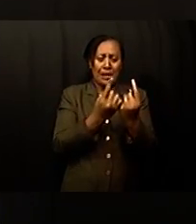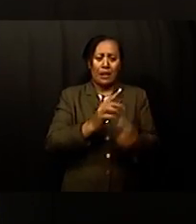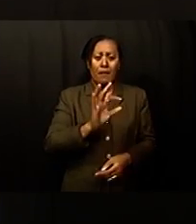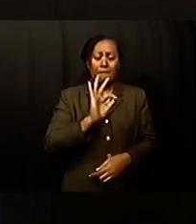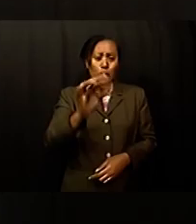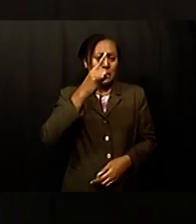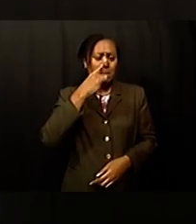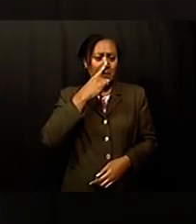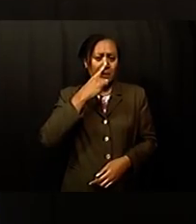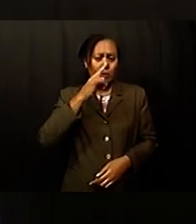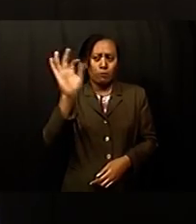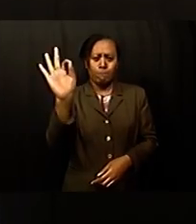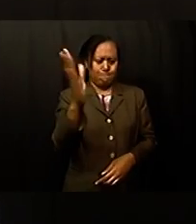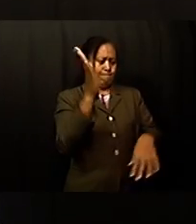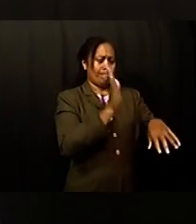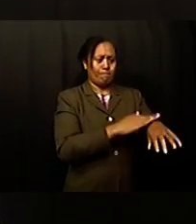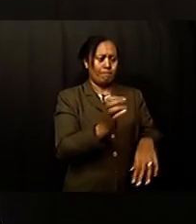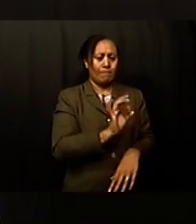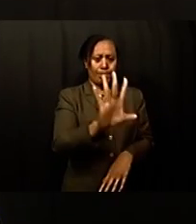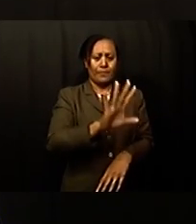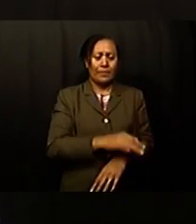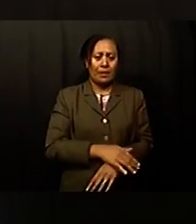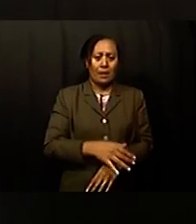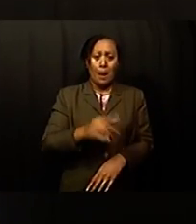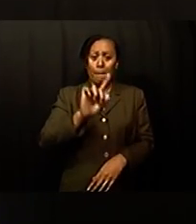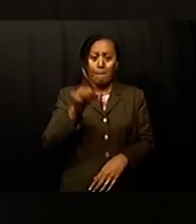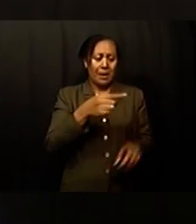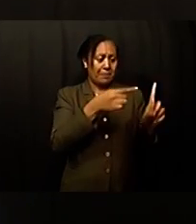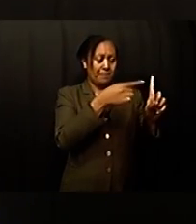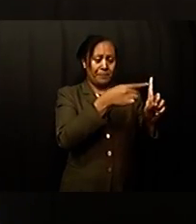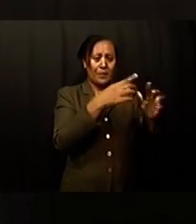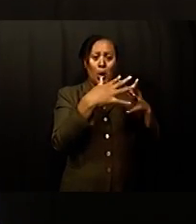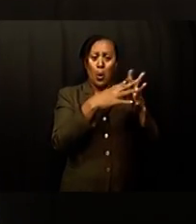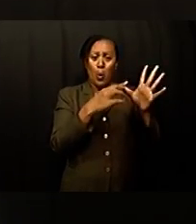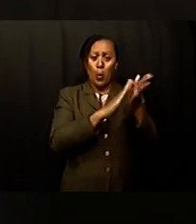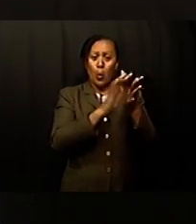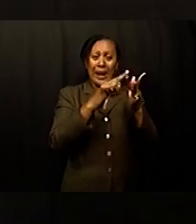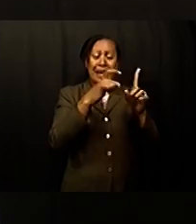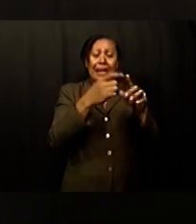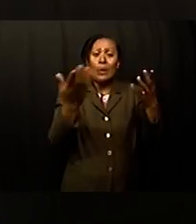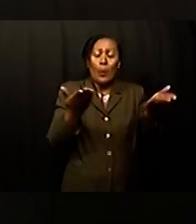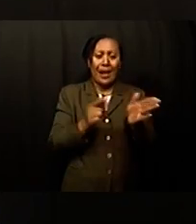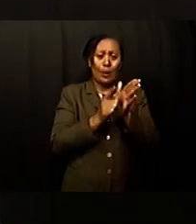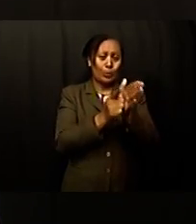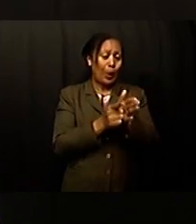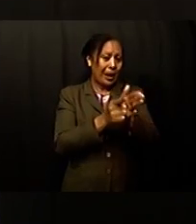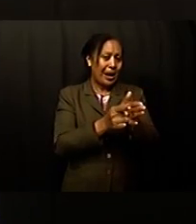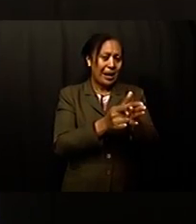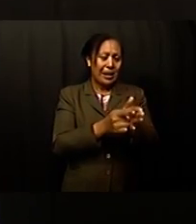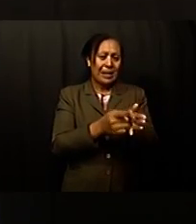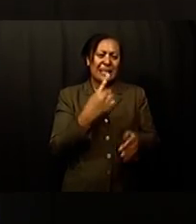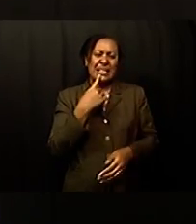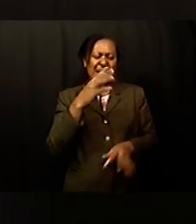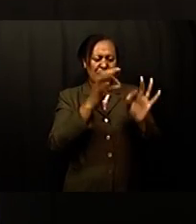forces many to steer well clear of the insect. But for Wahid Ismail Malawaya of Nakaimbula in Lautoka, bees